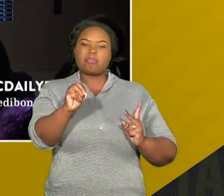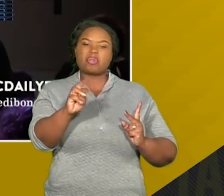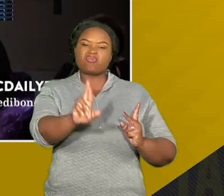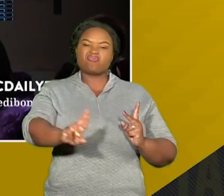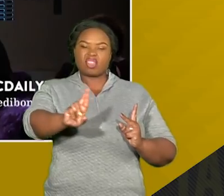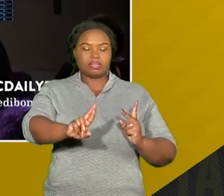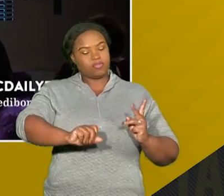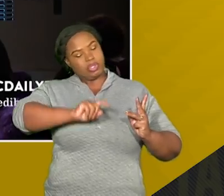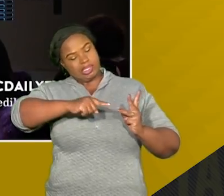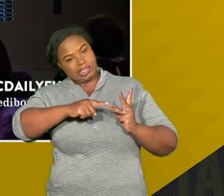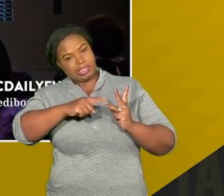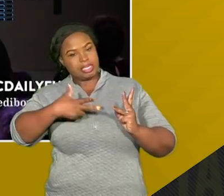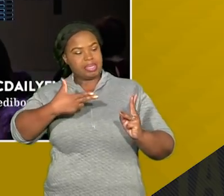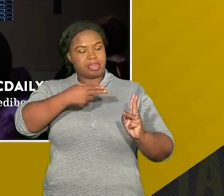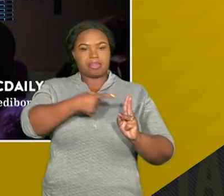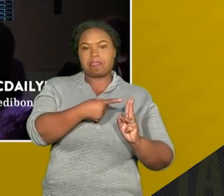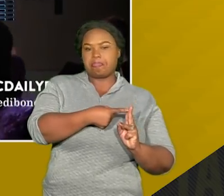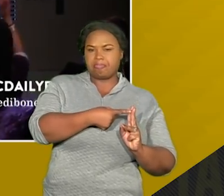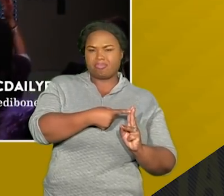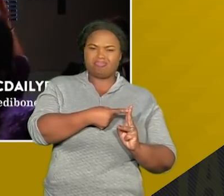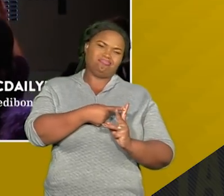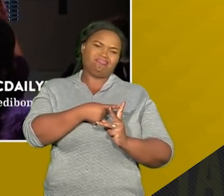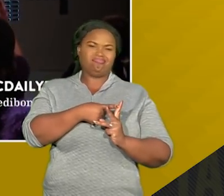that other white guy to kill him.